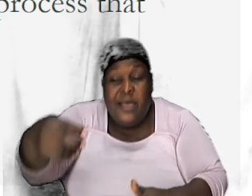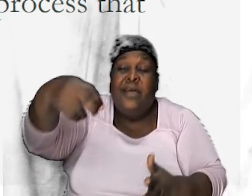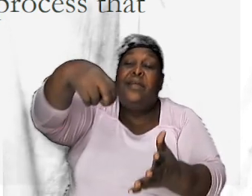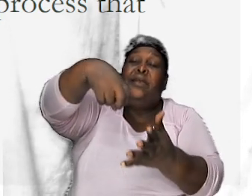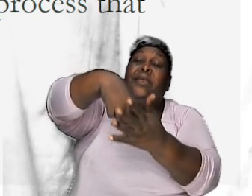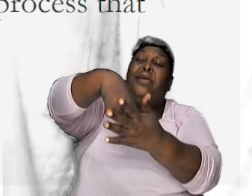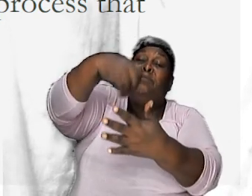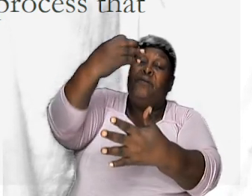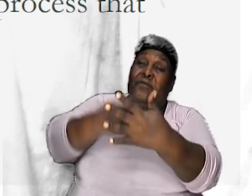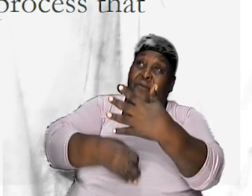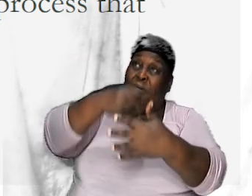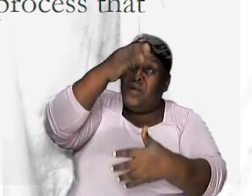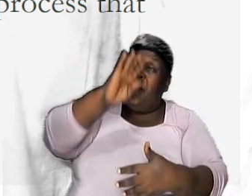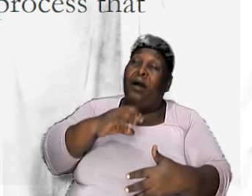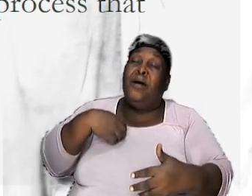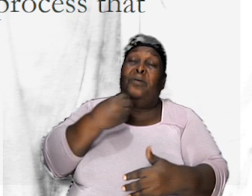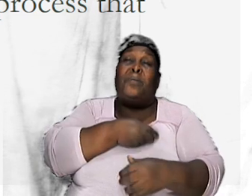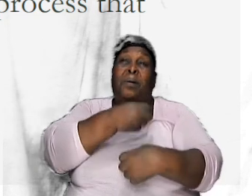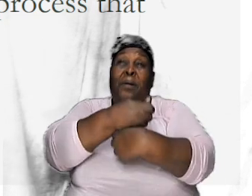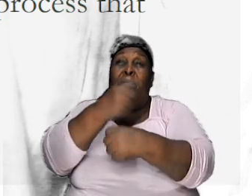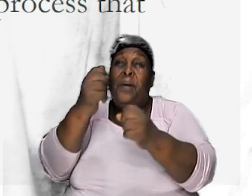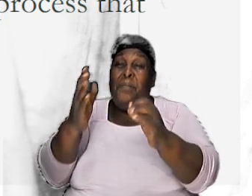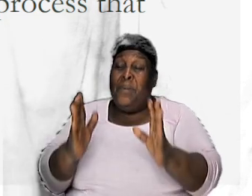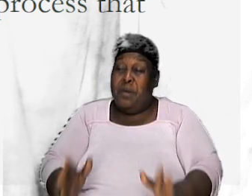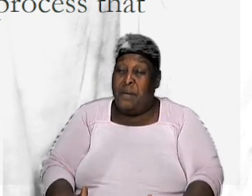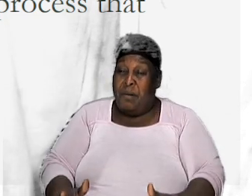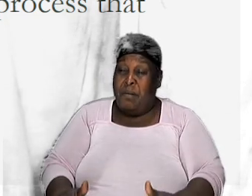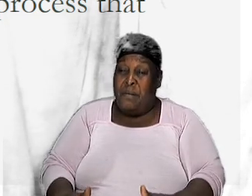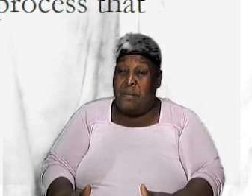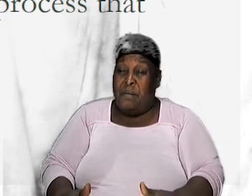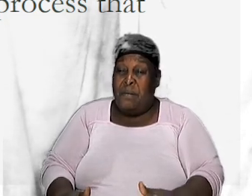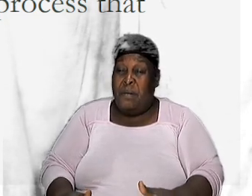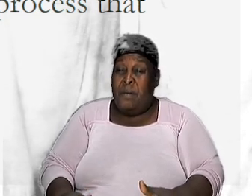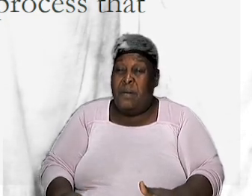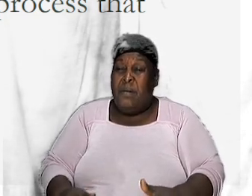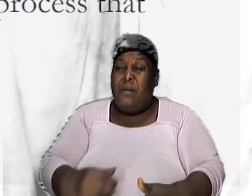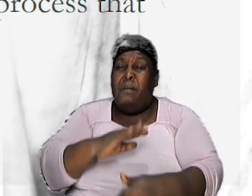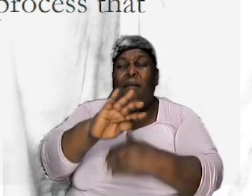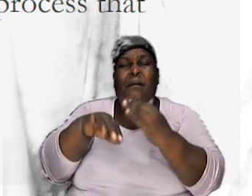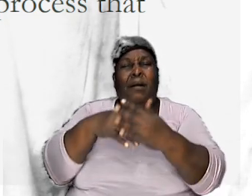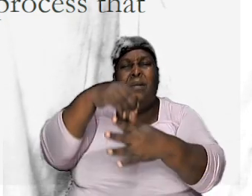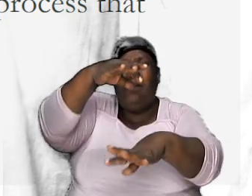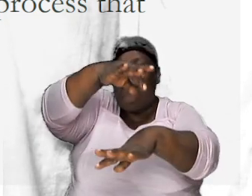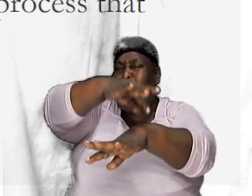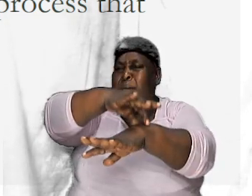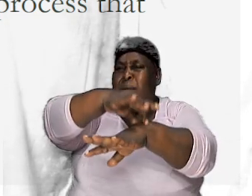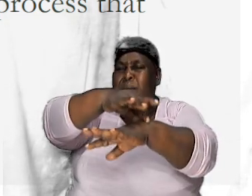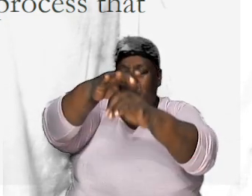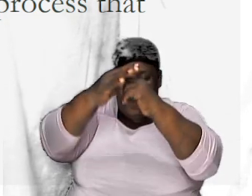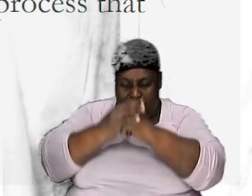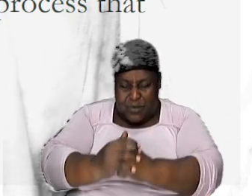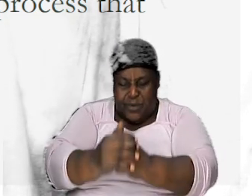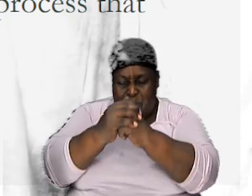the Lord our Maker." Amen. Psalm chapter 66 and verse 4 says, "All the earth shall